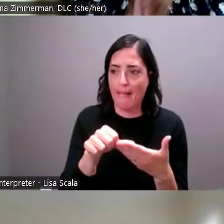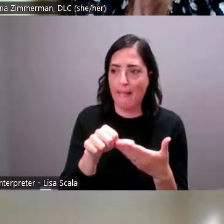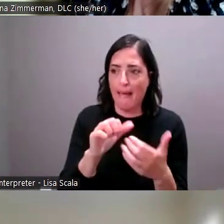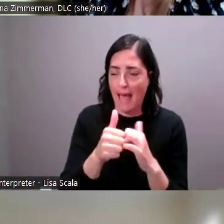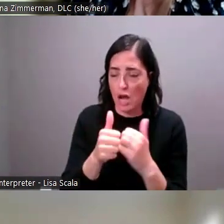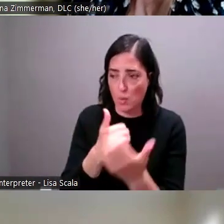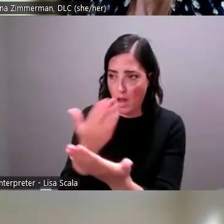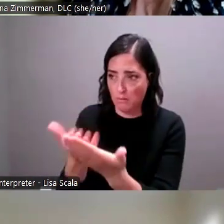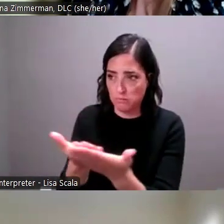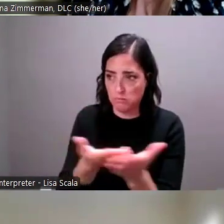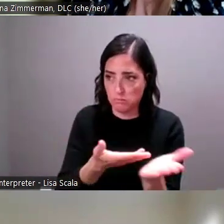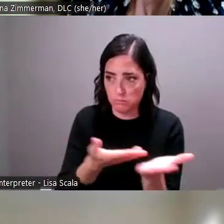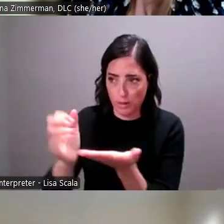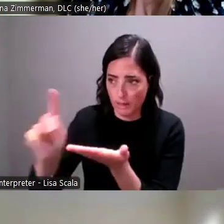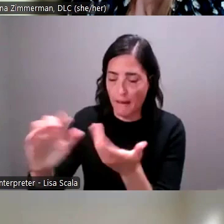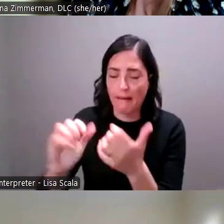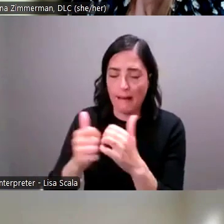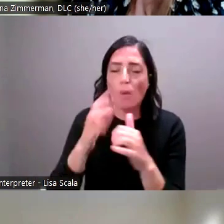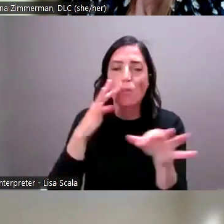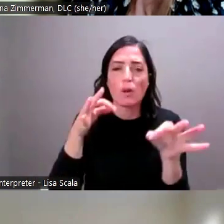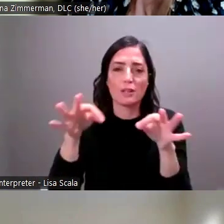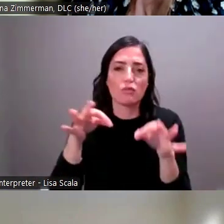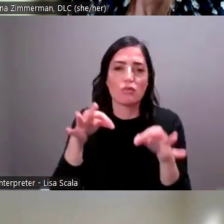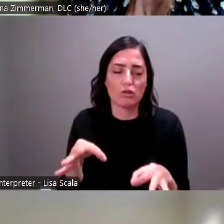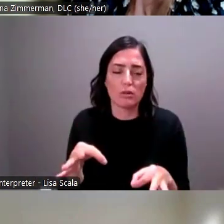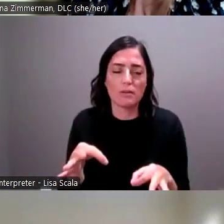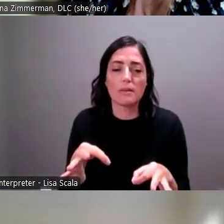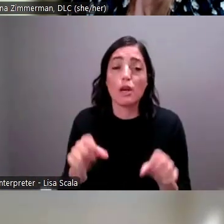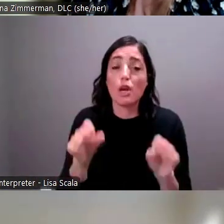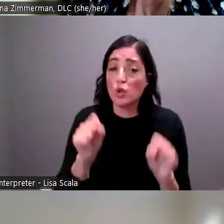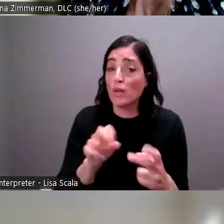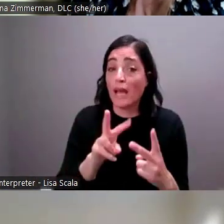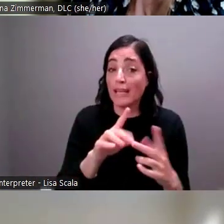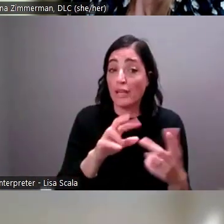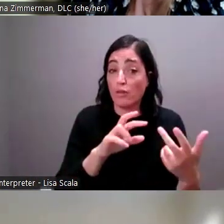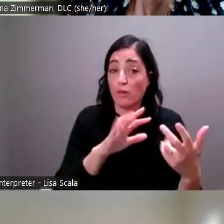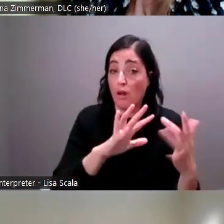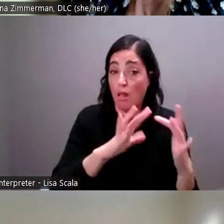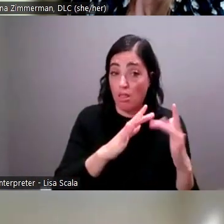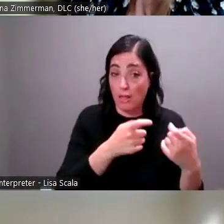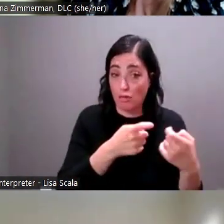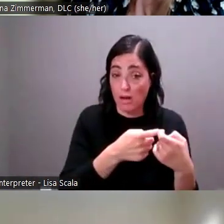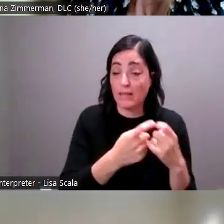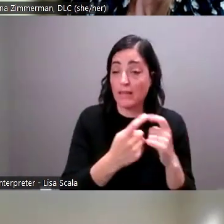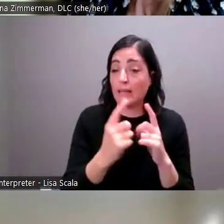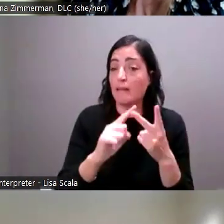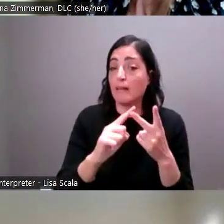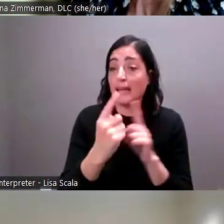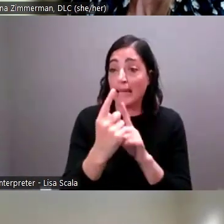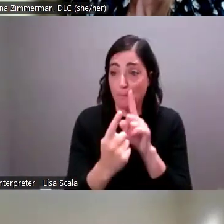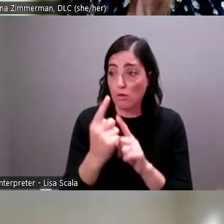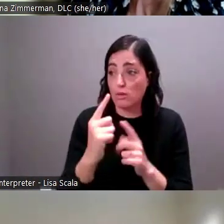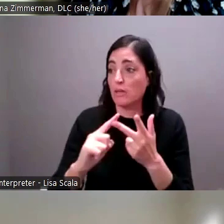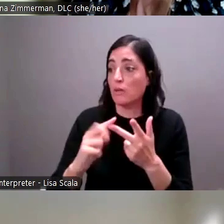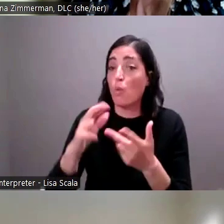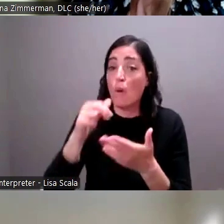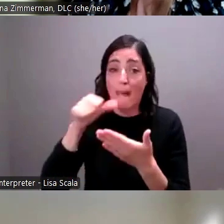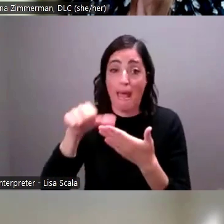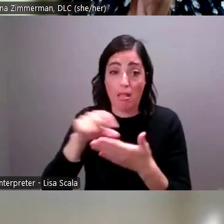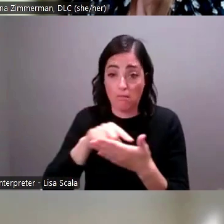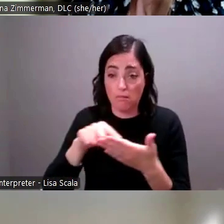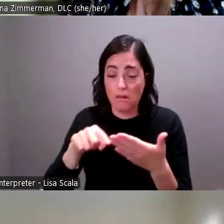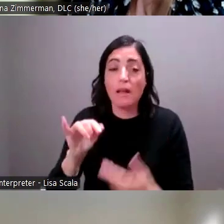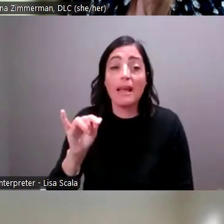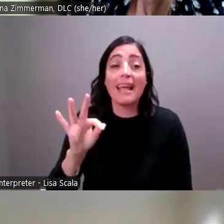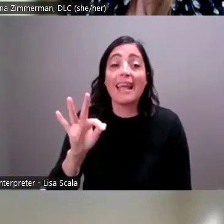ballot. Like I said, you can do that electronically, in person, or by mail. If you're